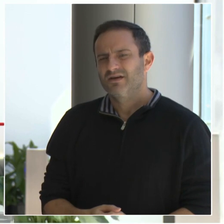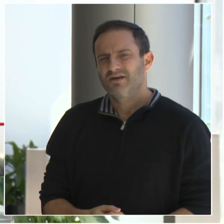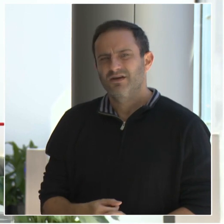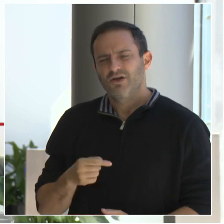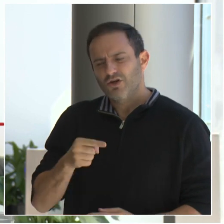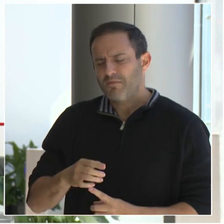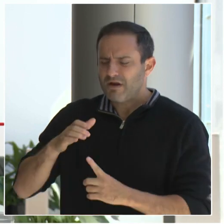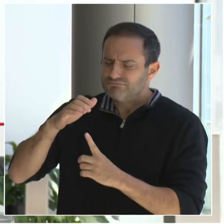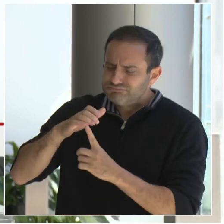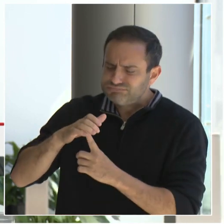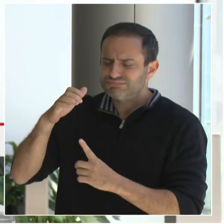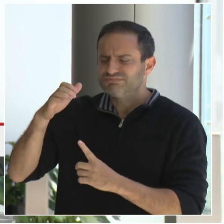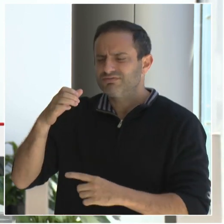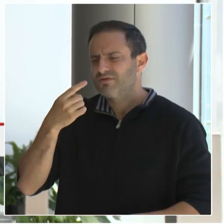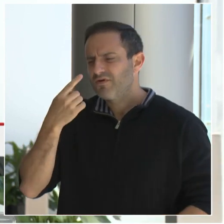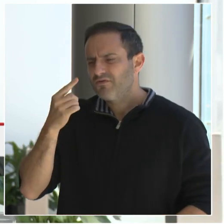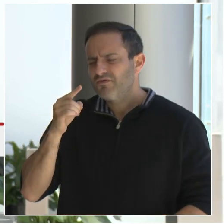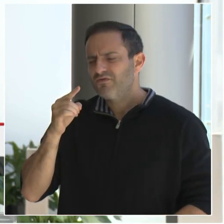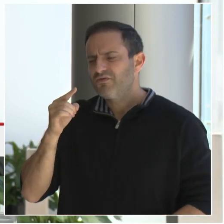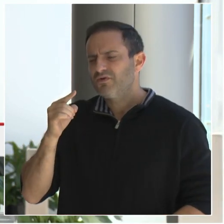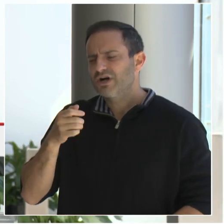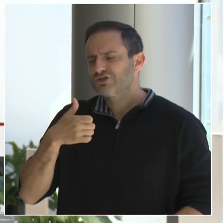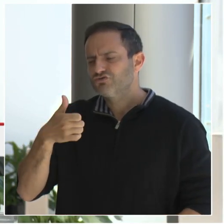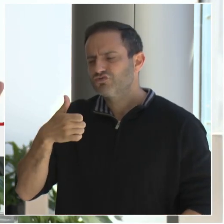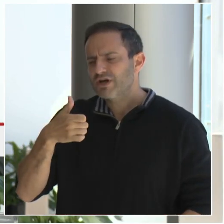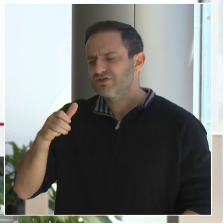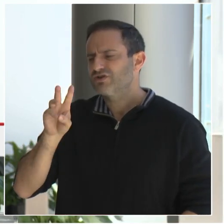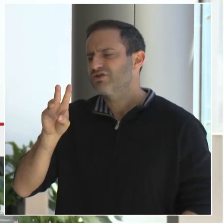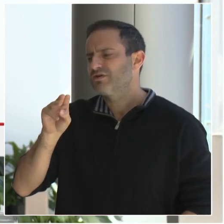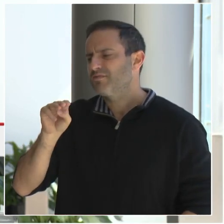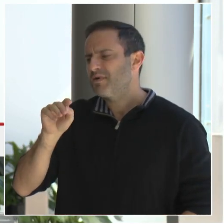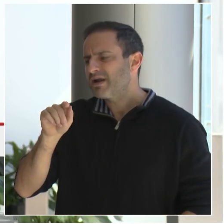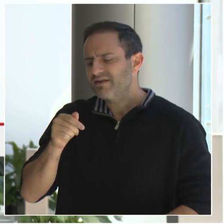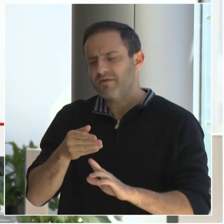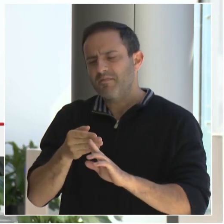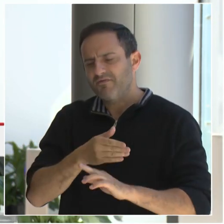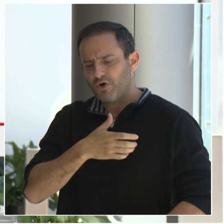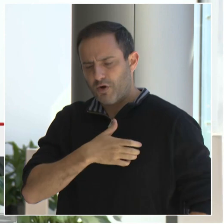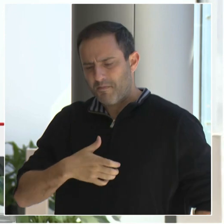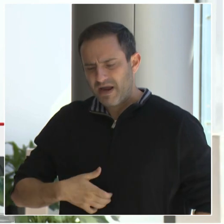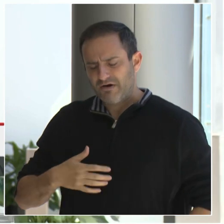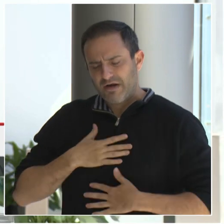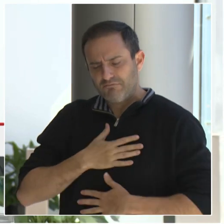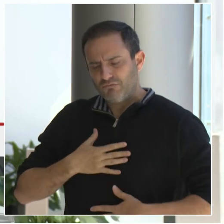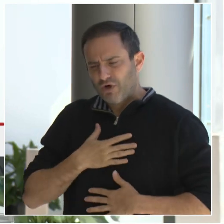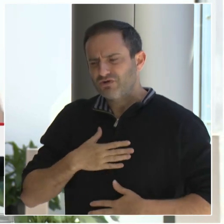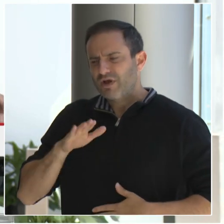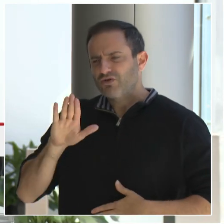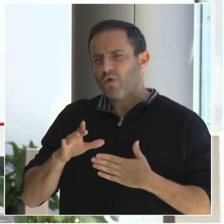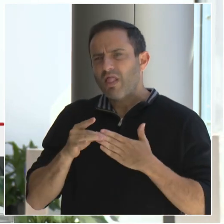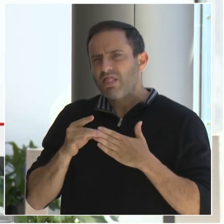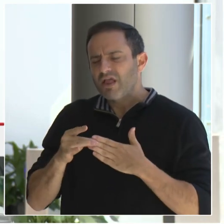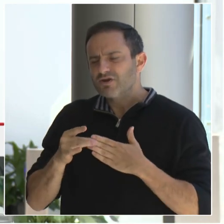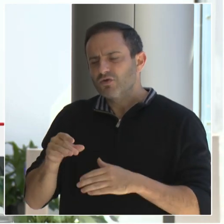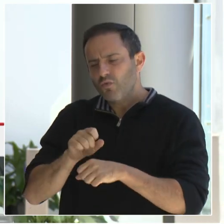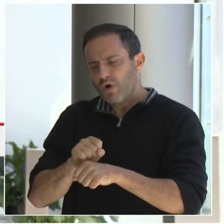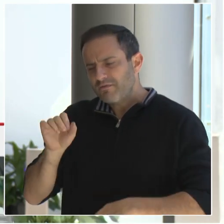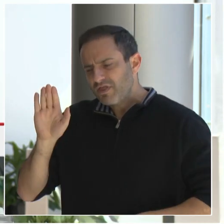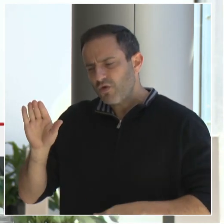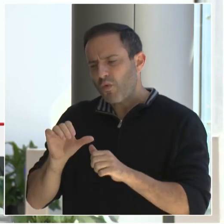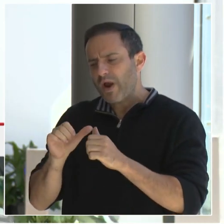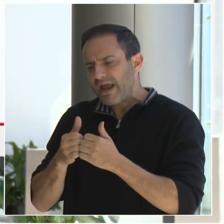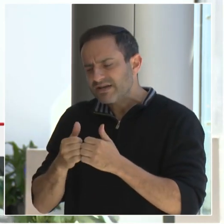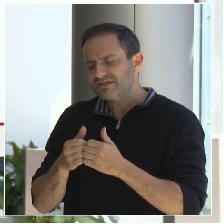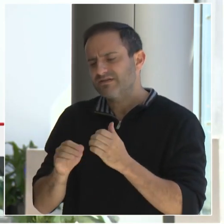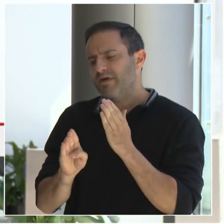a champion for transit and for our Armada system from well before you were mayor, and really appreciate your leadership, working with your agencies, as you talked about bus lanes,